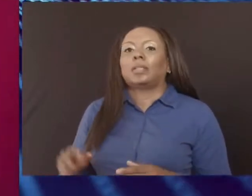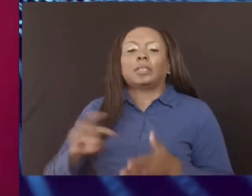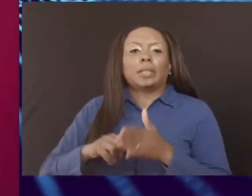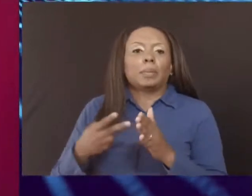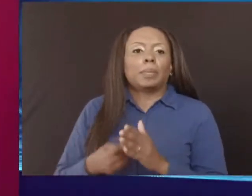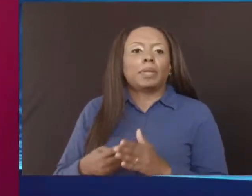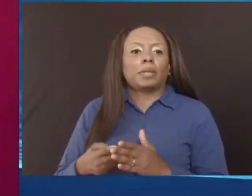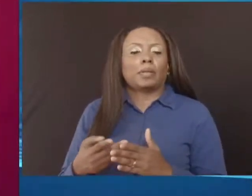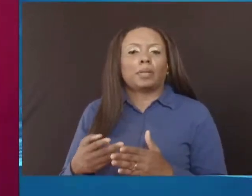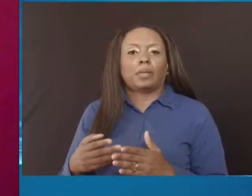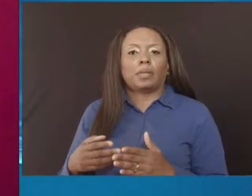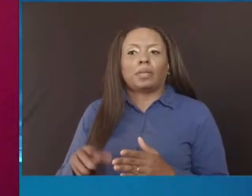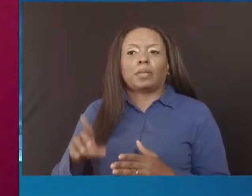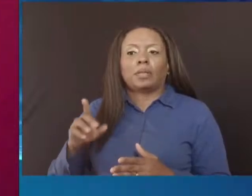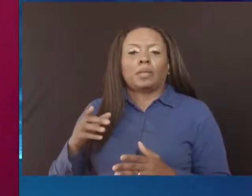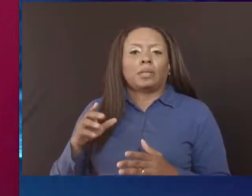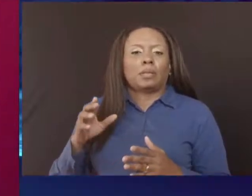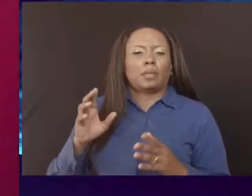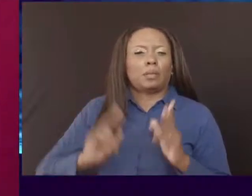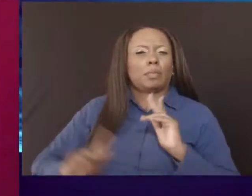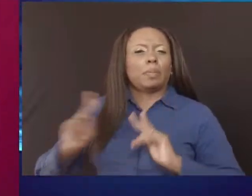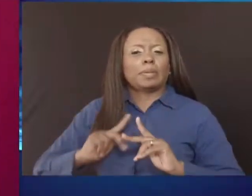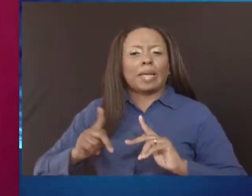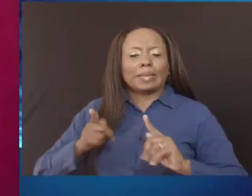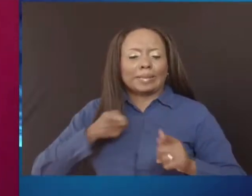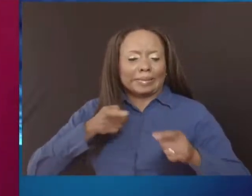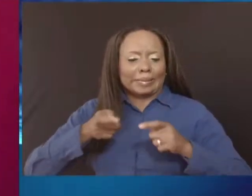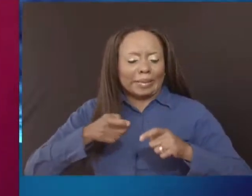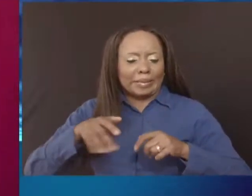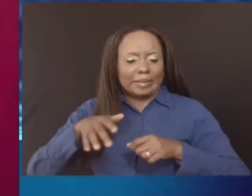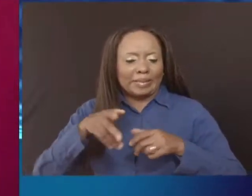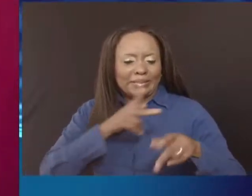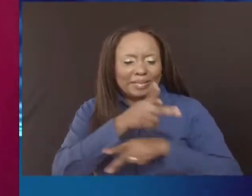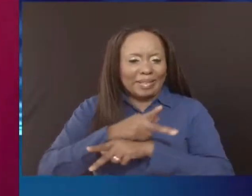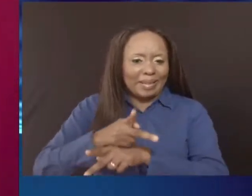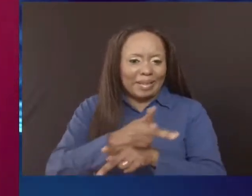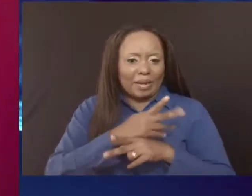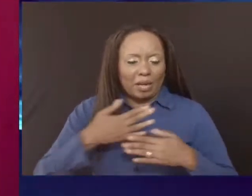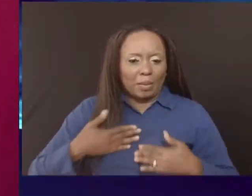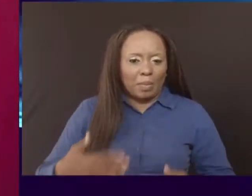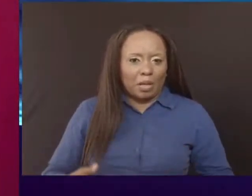What also applies to the management of a dead body is